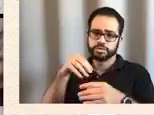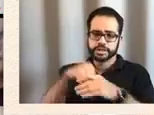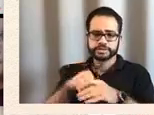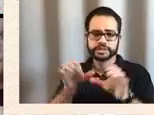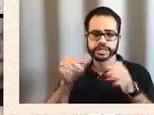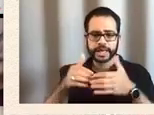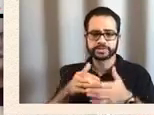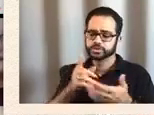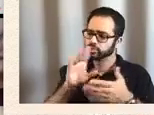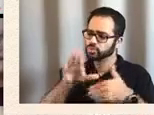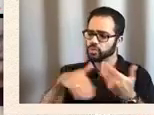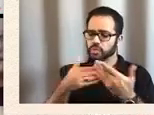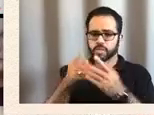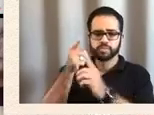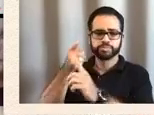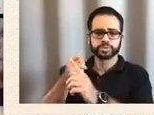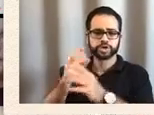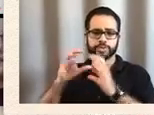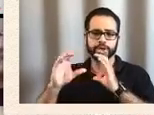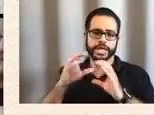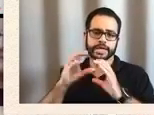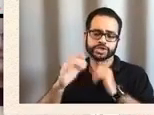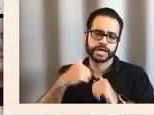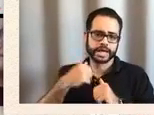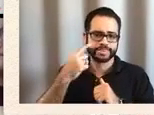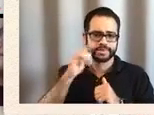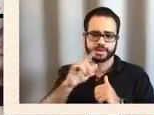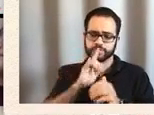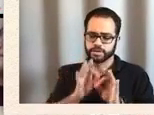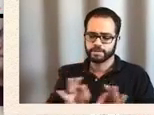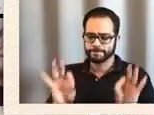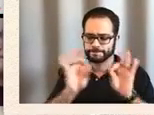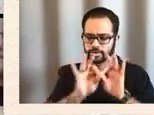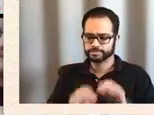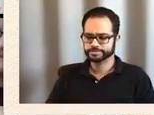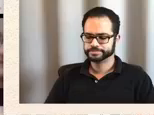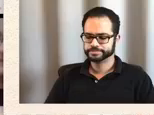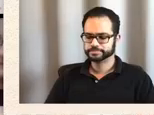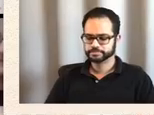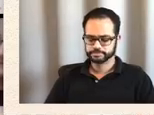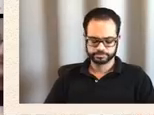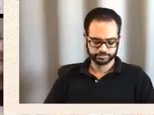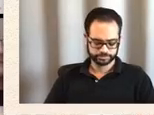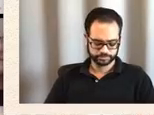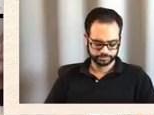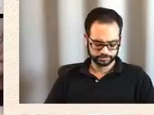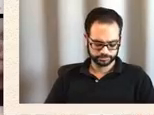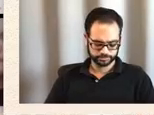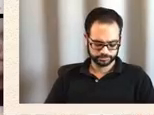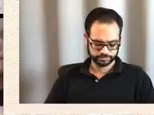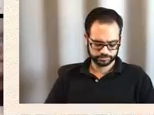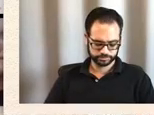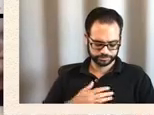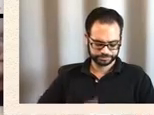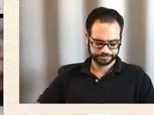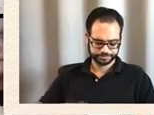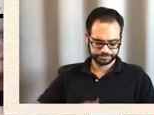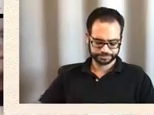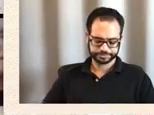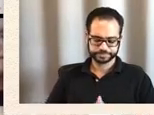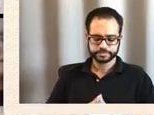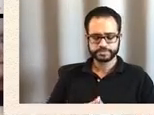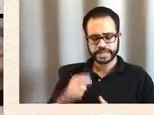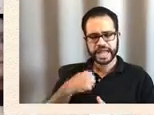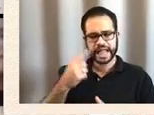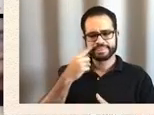about communication, I think, is super important. Yeah, and I think a lot of us we're very well prepared to